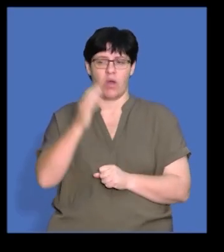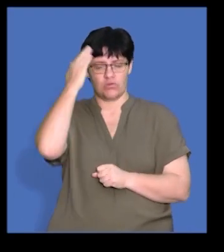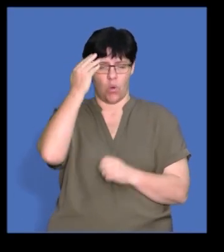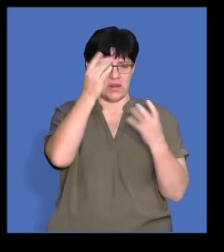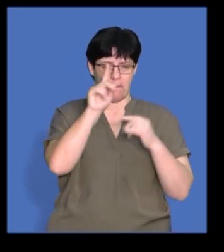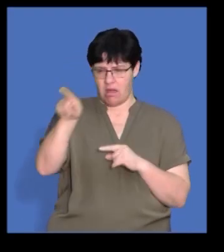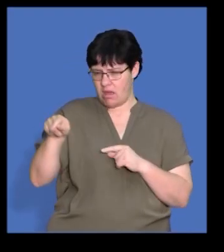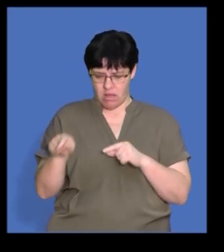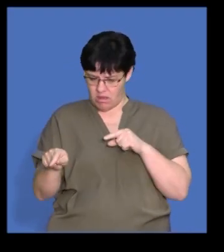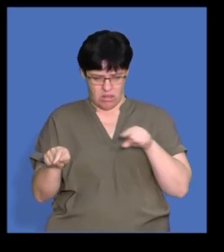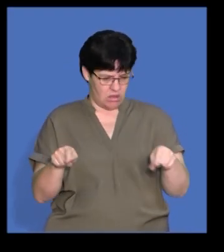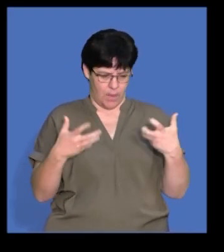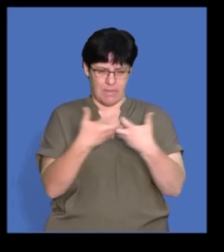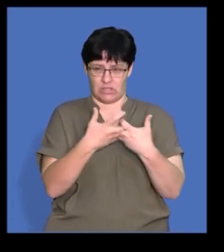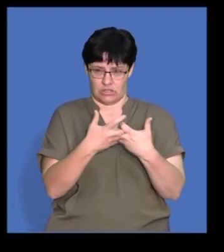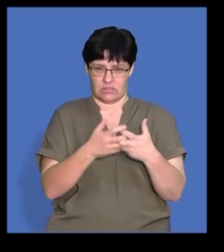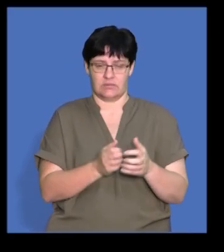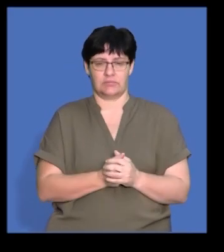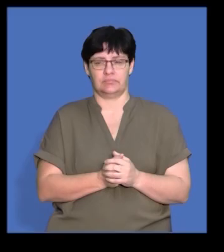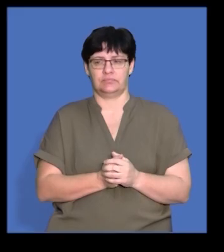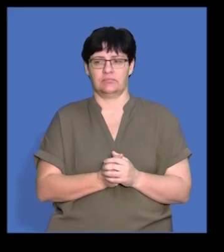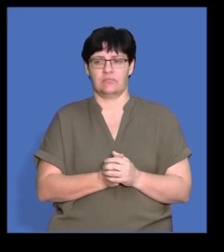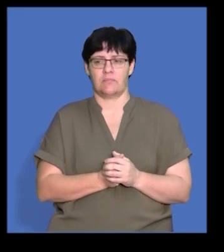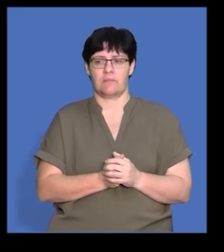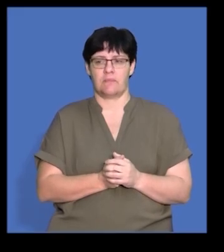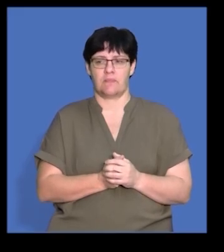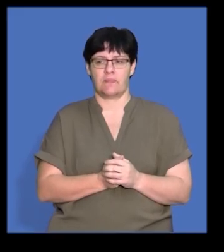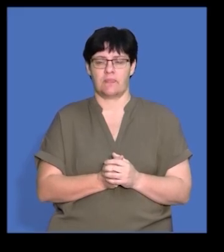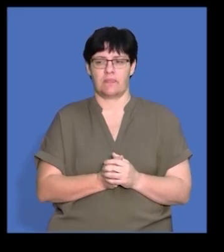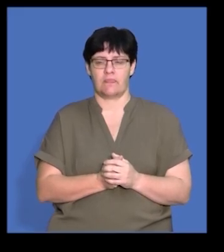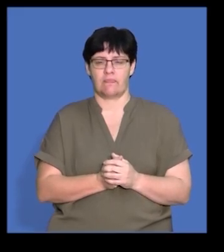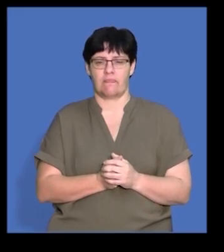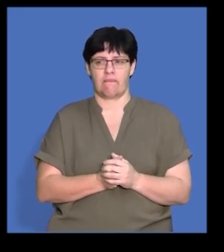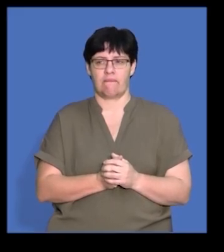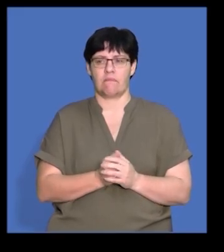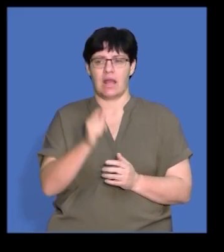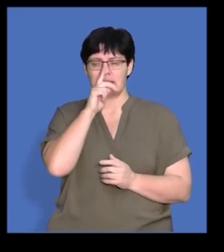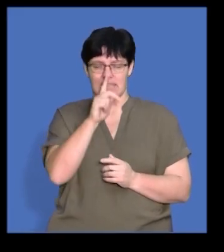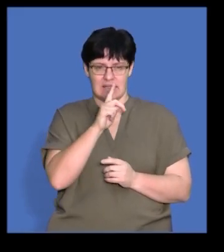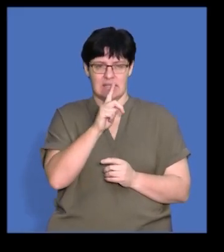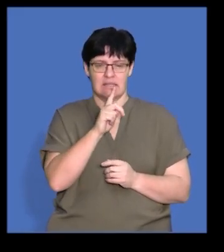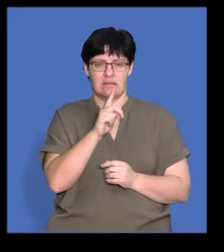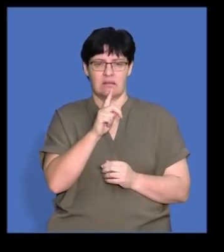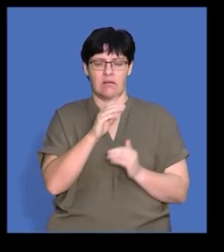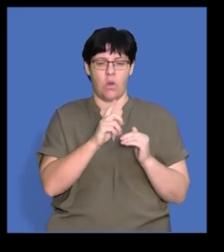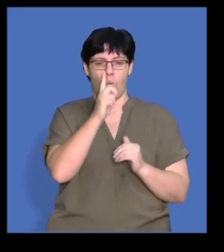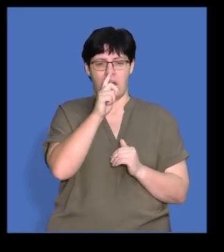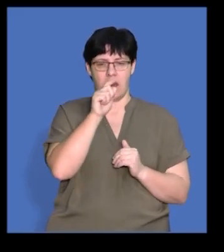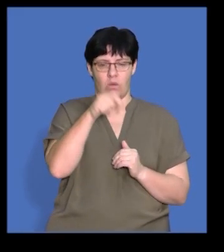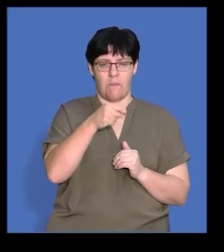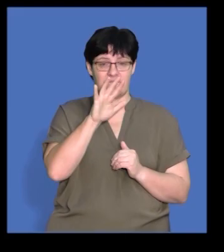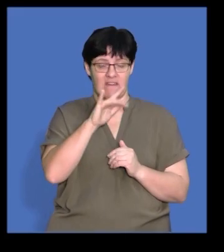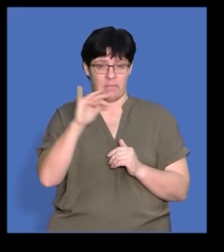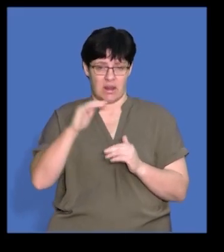the number in my taxable income. So immediately I can see that it is above 1.5 million. So